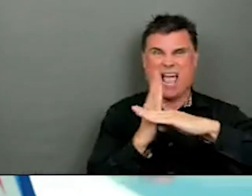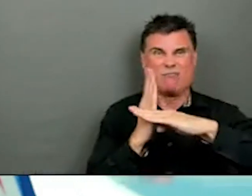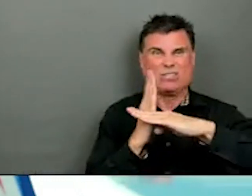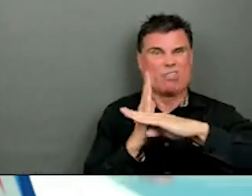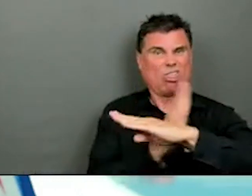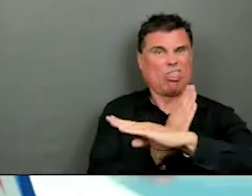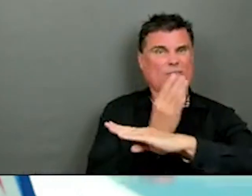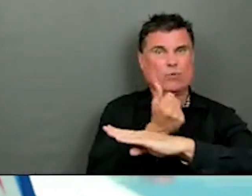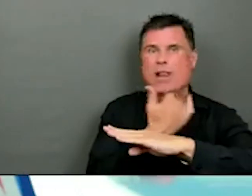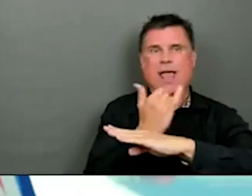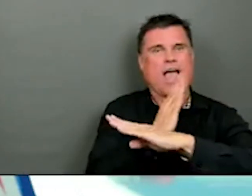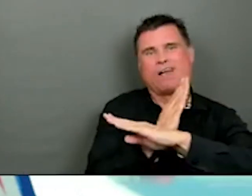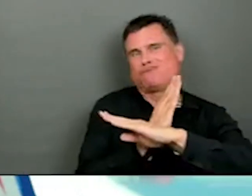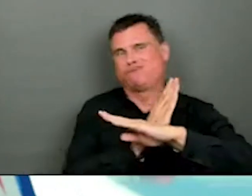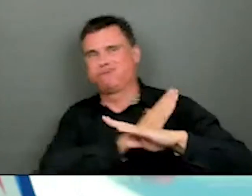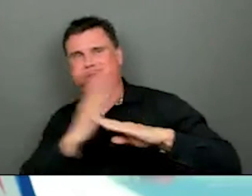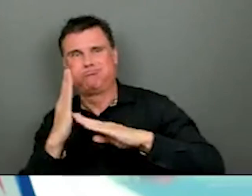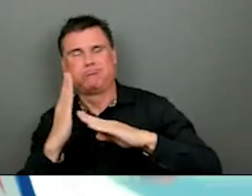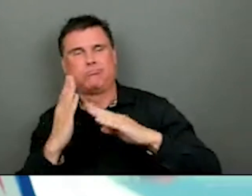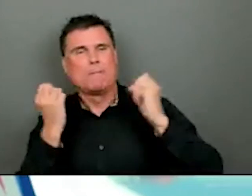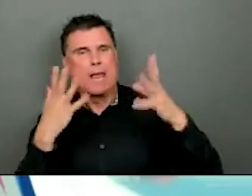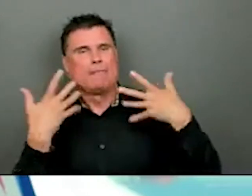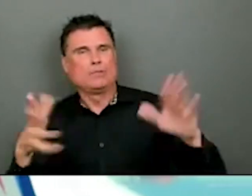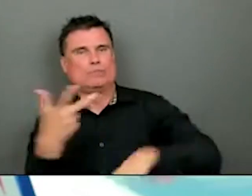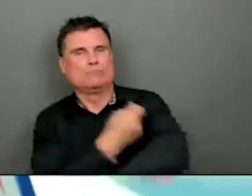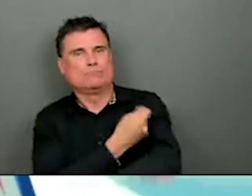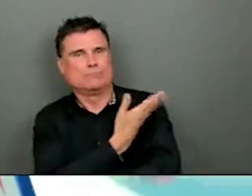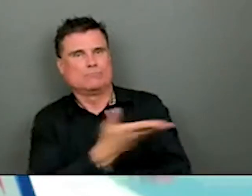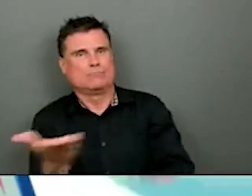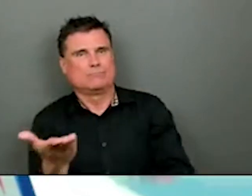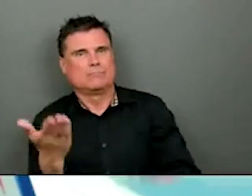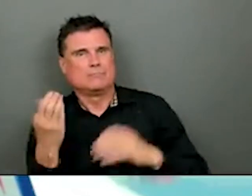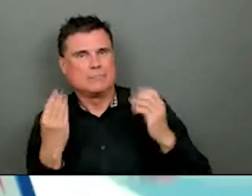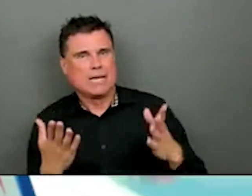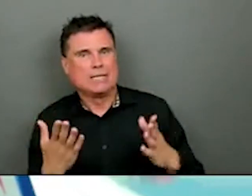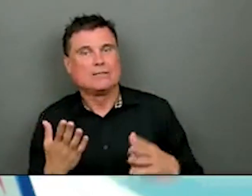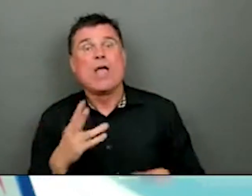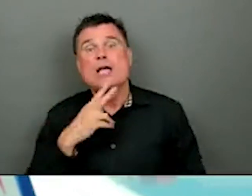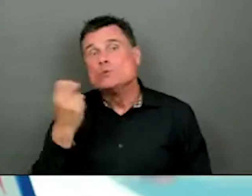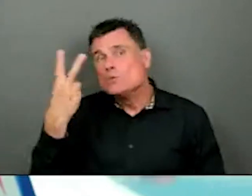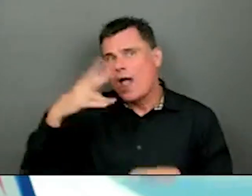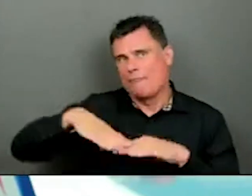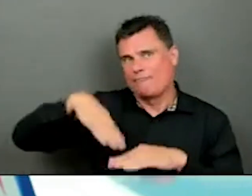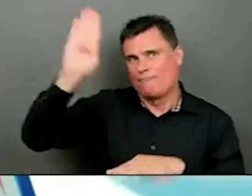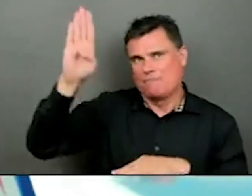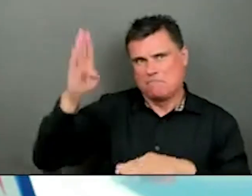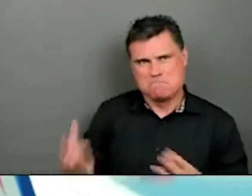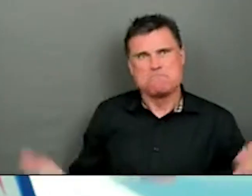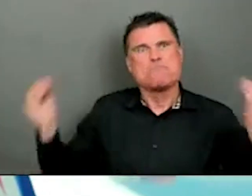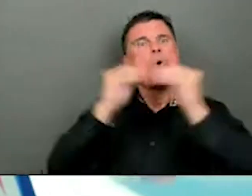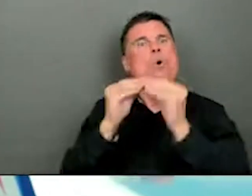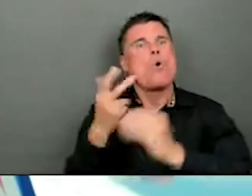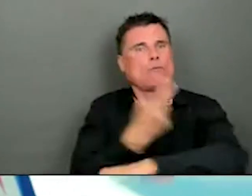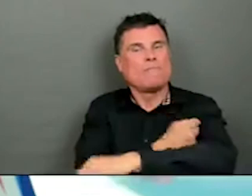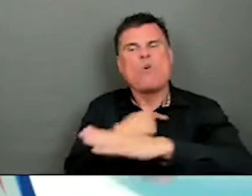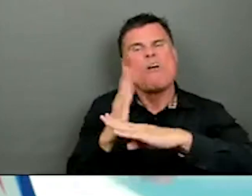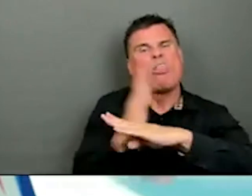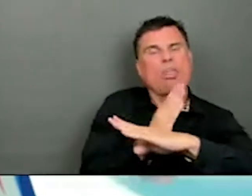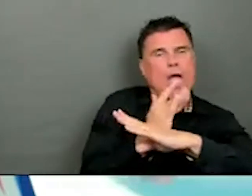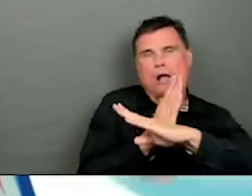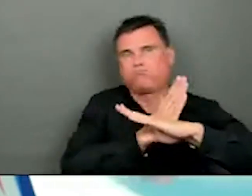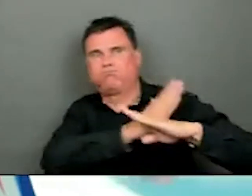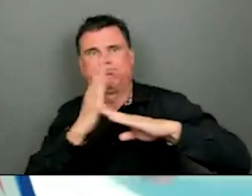The provincial average in terms of over 12 first dose immunization, which is a real achievement of community. So our approach from the